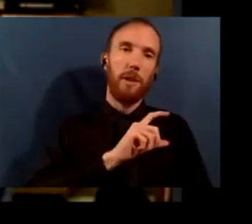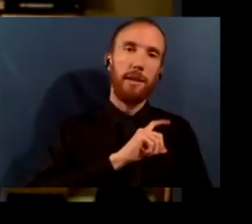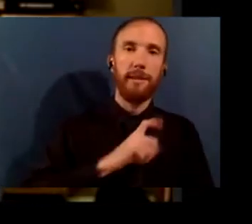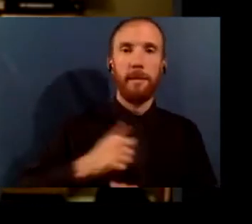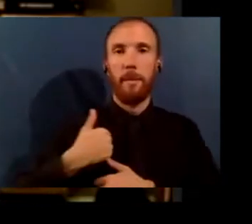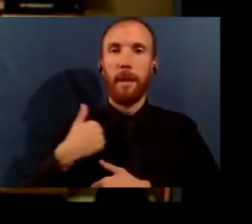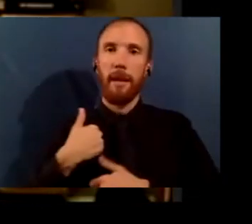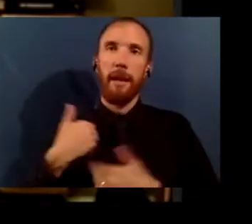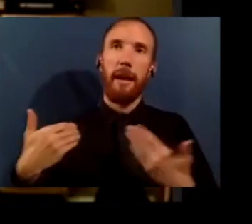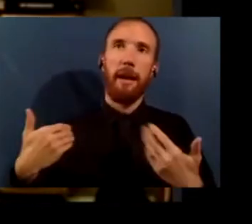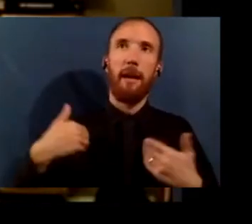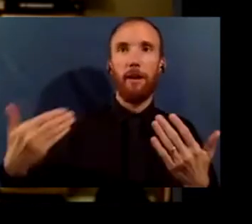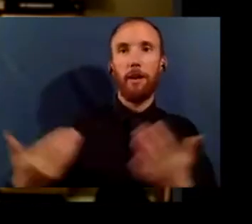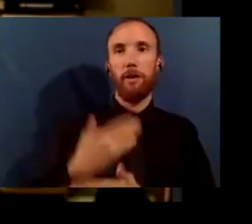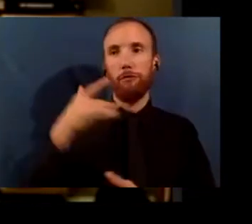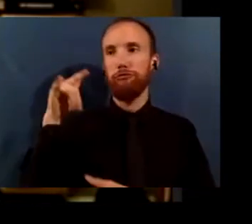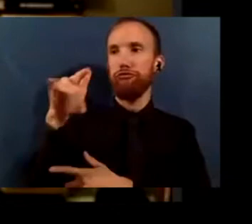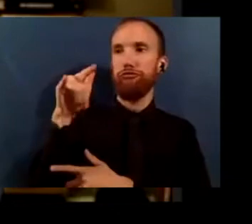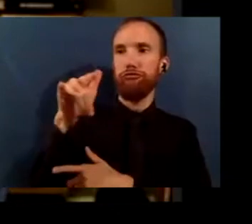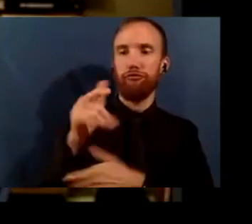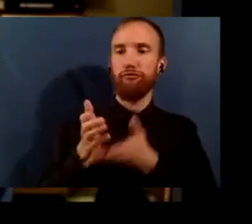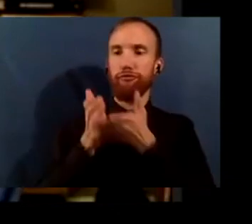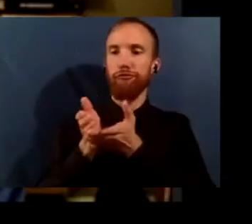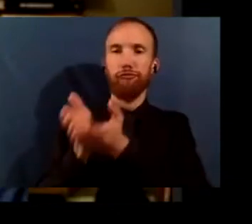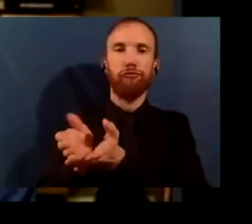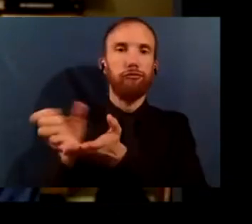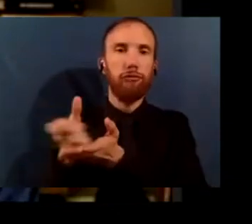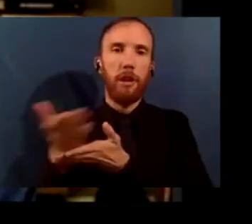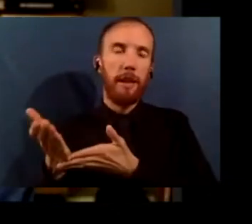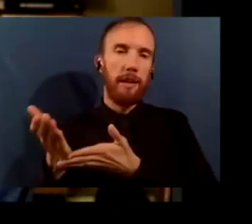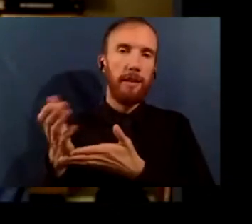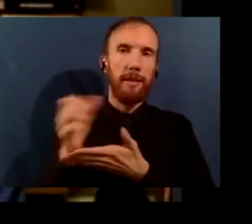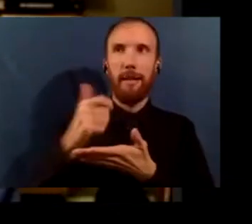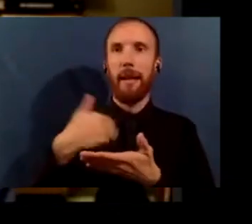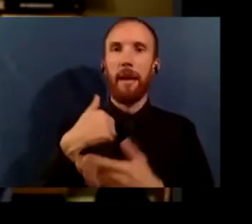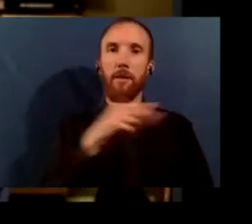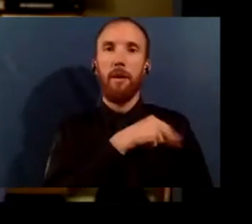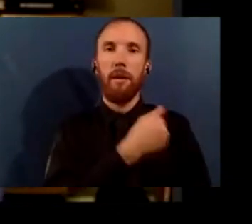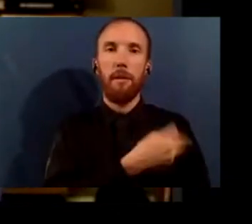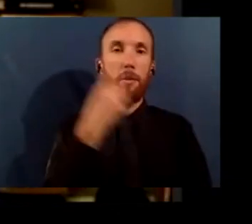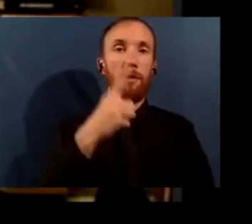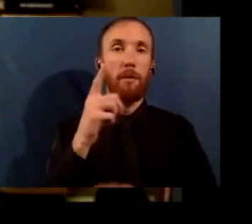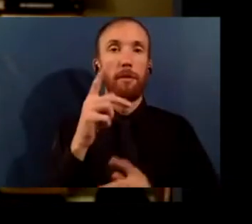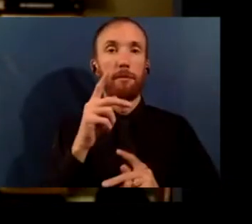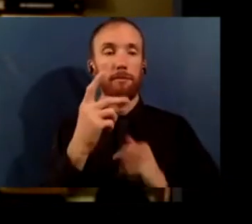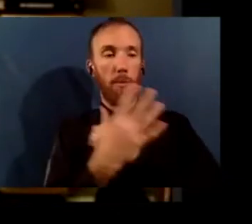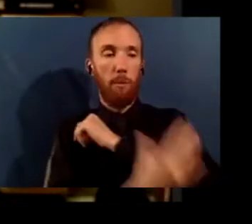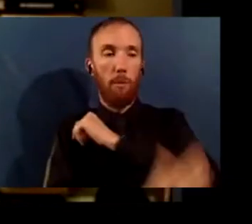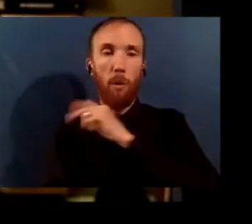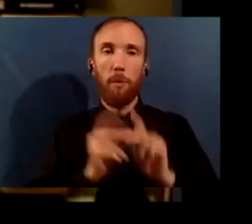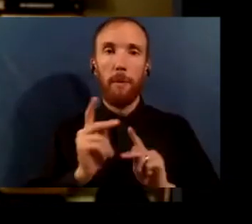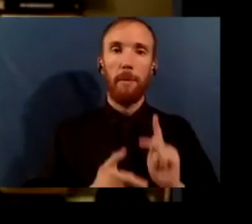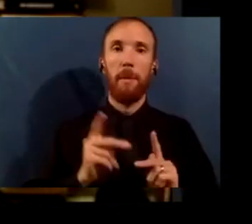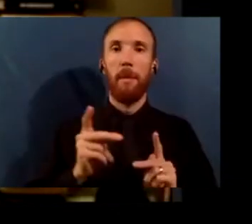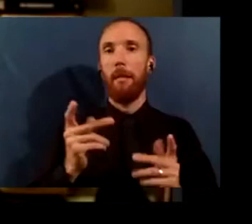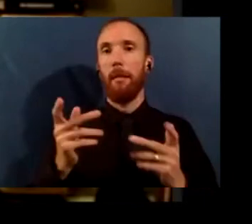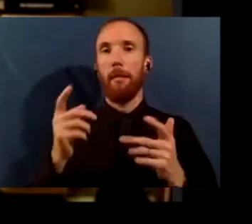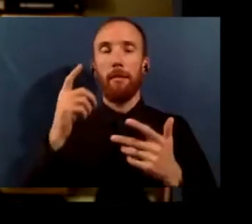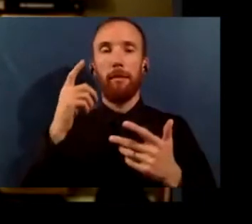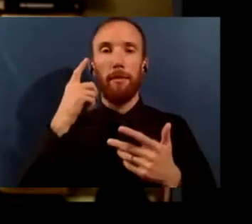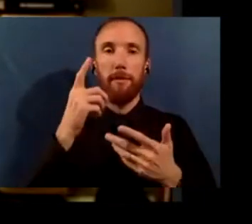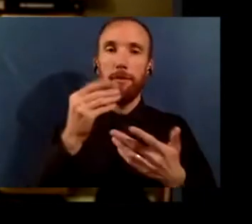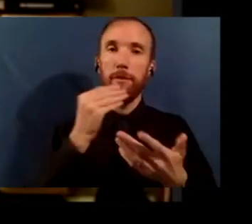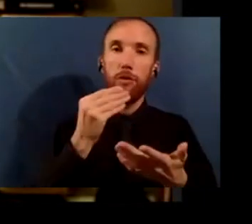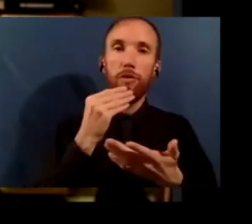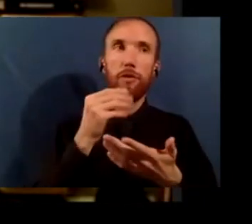aircraft carrier and so on, but they won't have hospitals for the poor. They won't have food for the poor. They won't have the capacity for